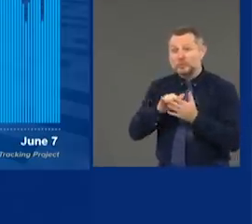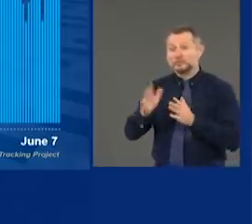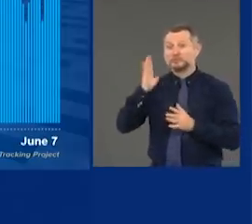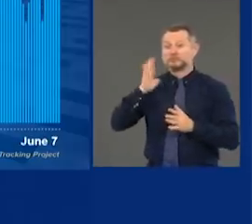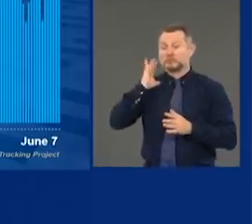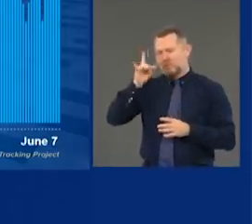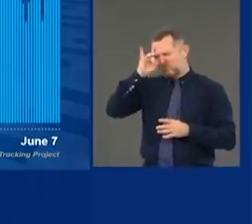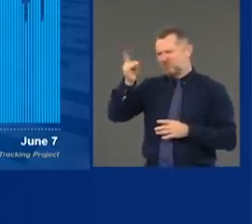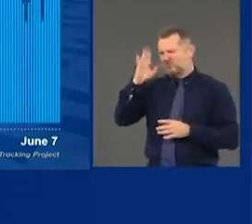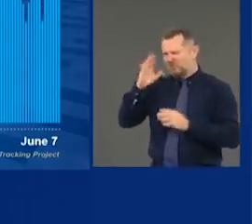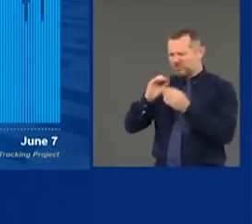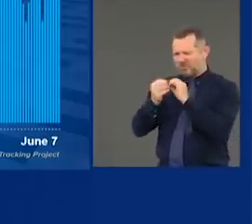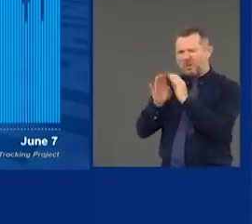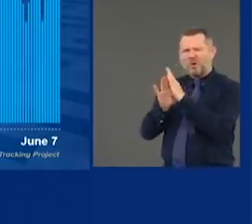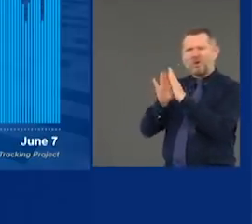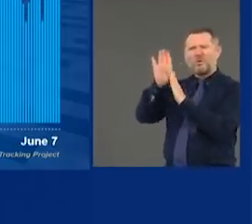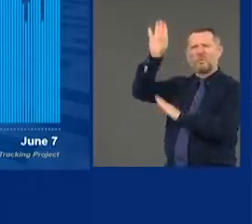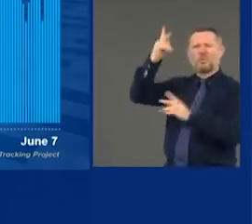in the nation,